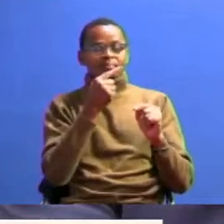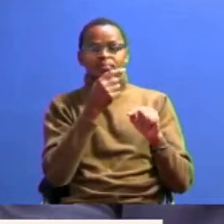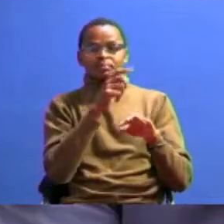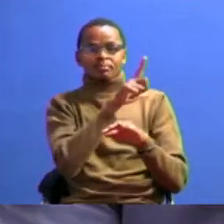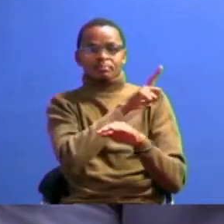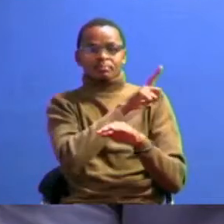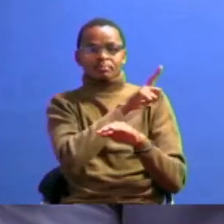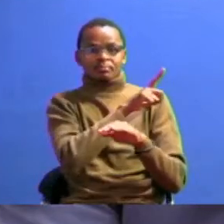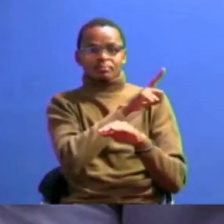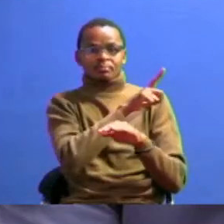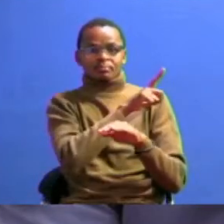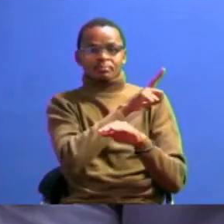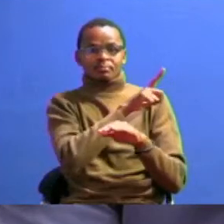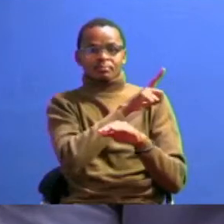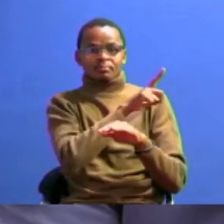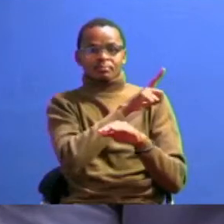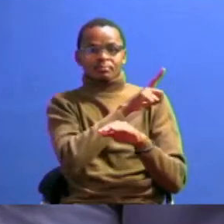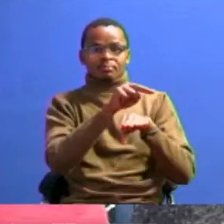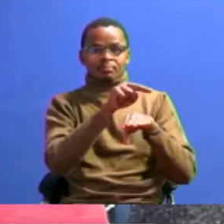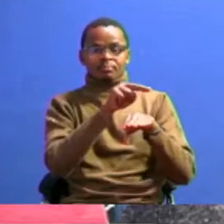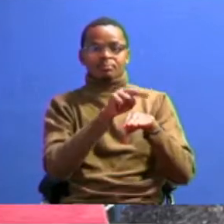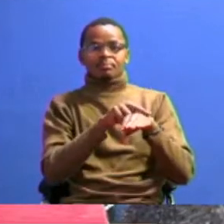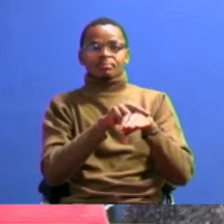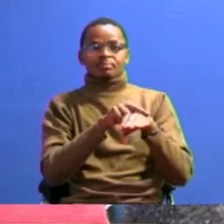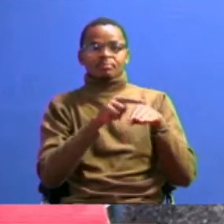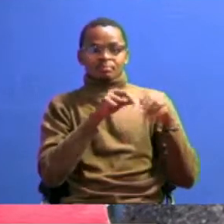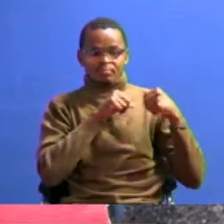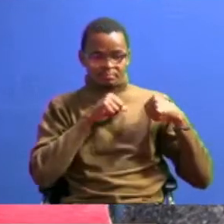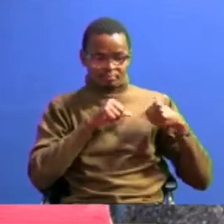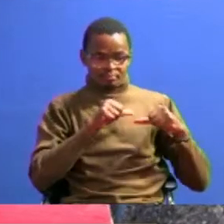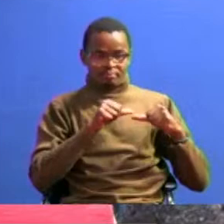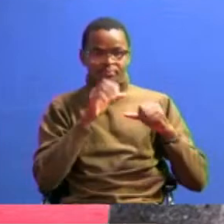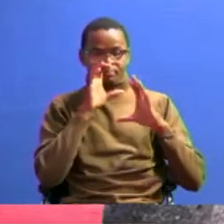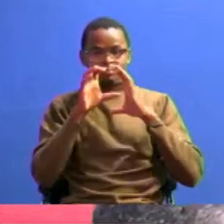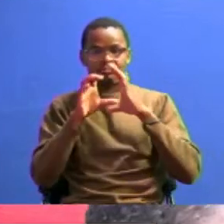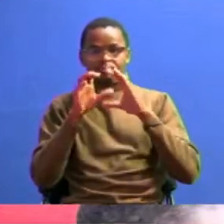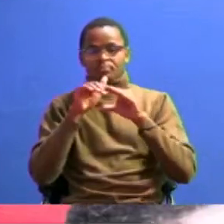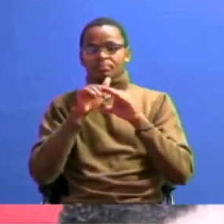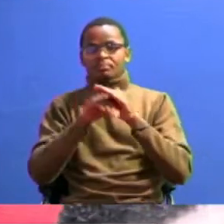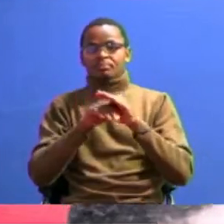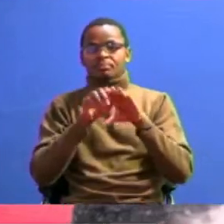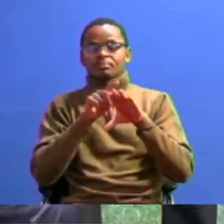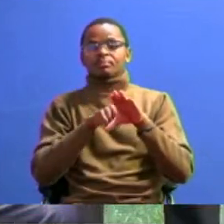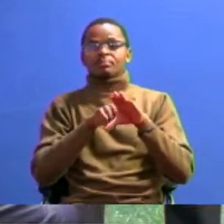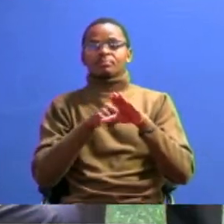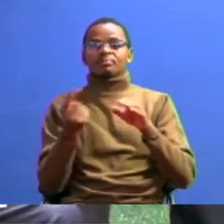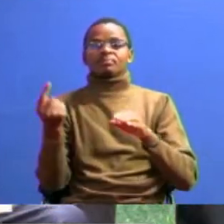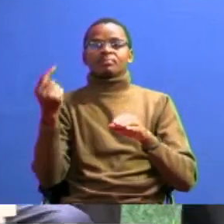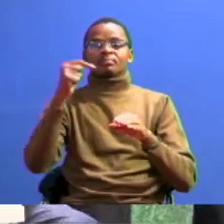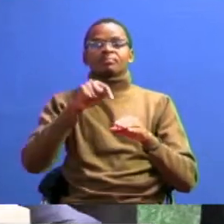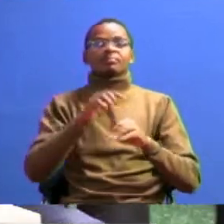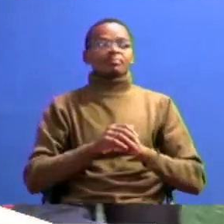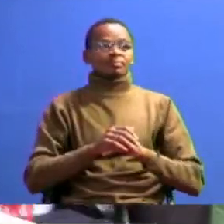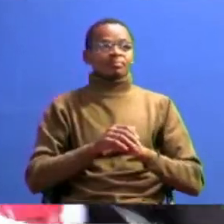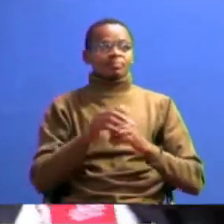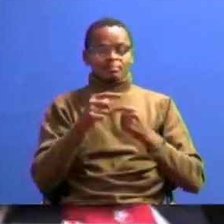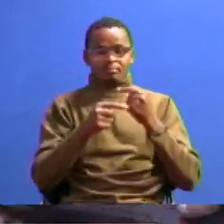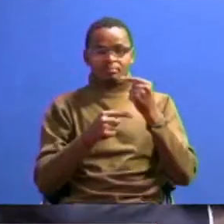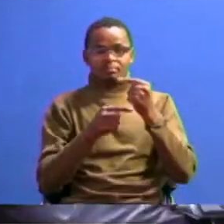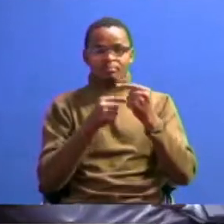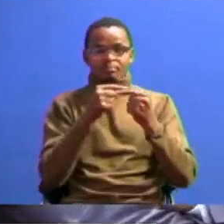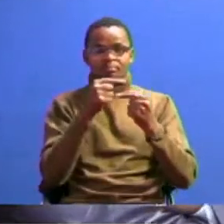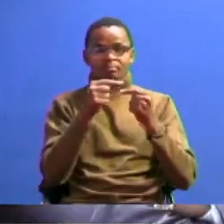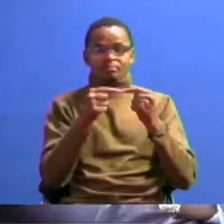will call a special sitting of the National Delegate Conference that will be communicated in due time. We go ahead